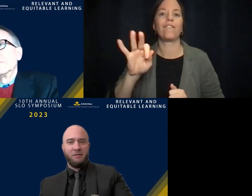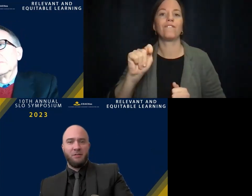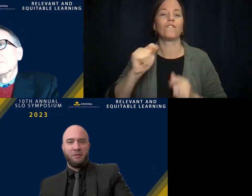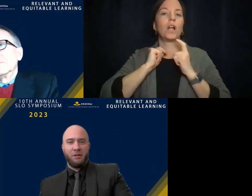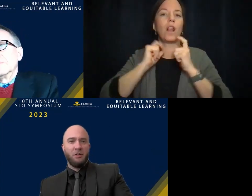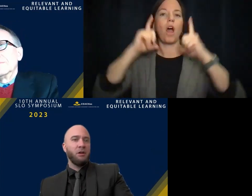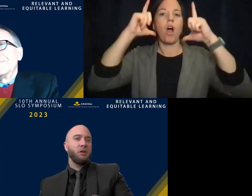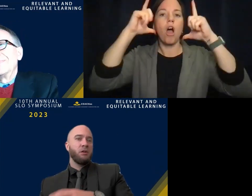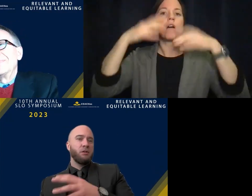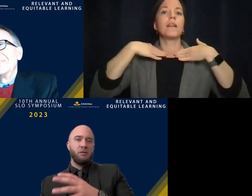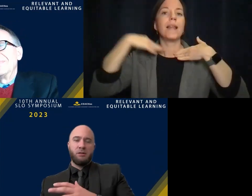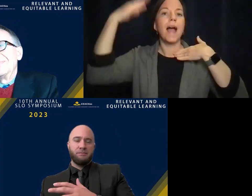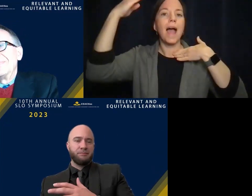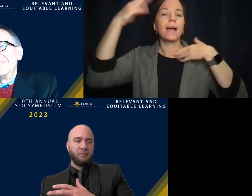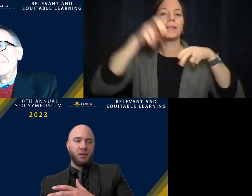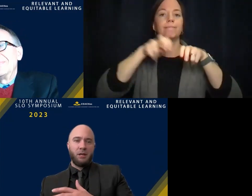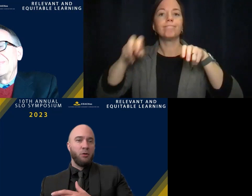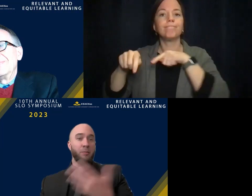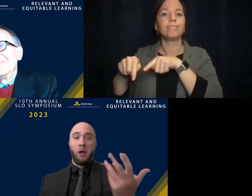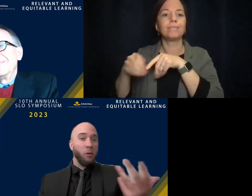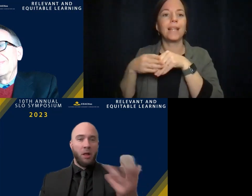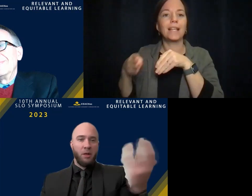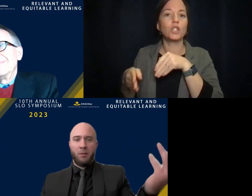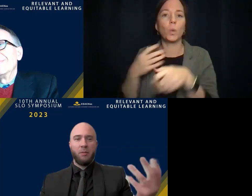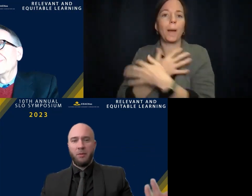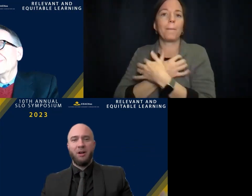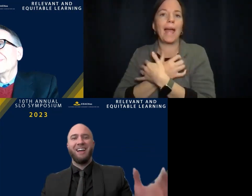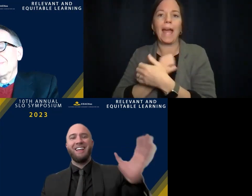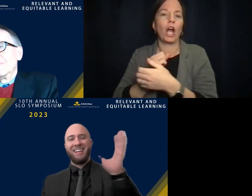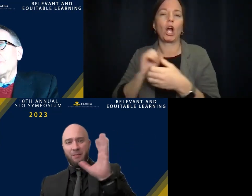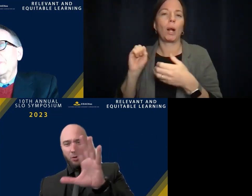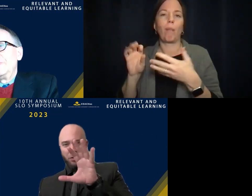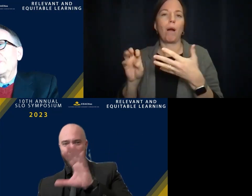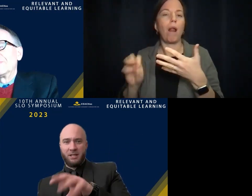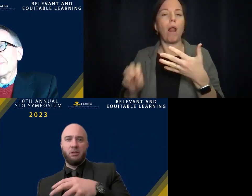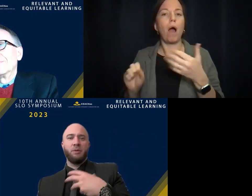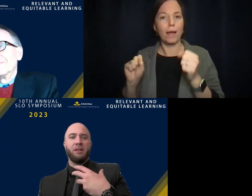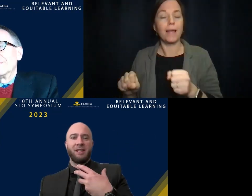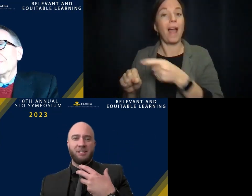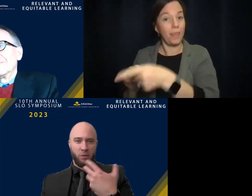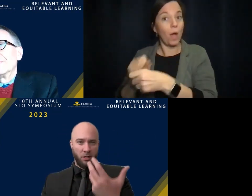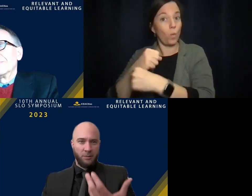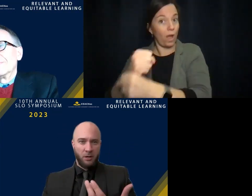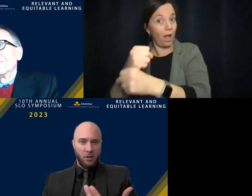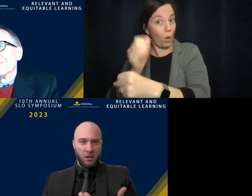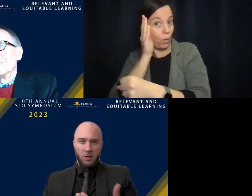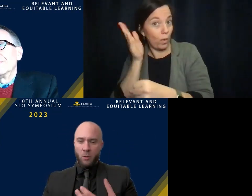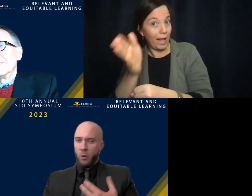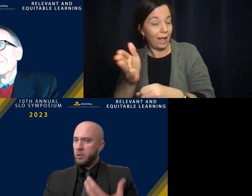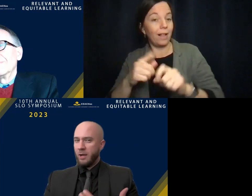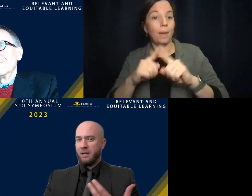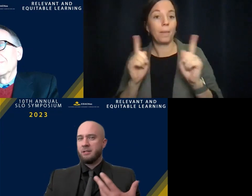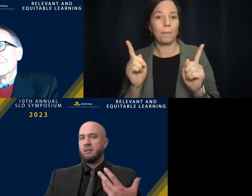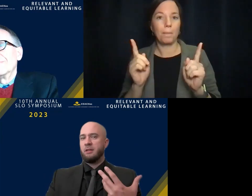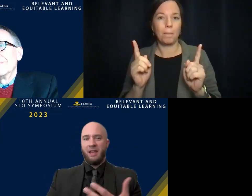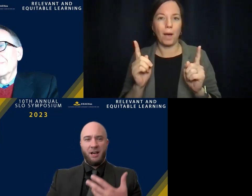to a 7-foot, I don't know, bear, blah, blah, blah, blah, blah. And it can put that together. But like I said, we talk about, what